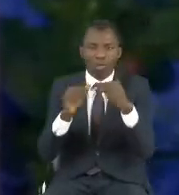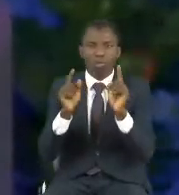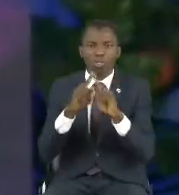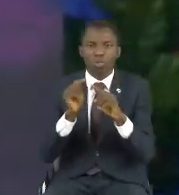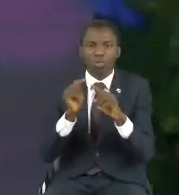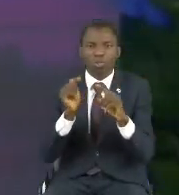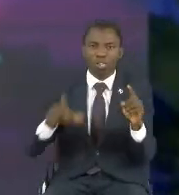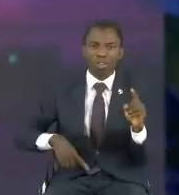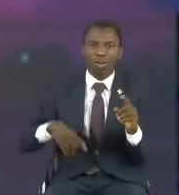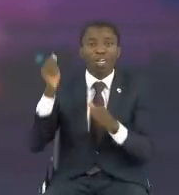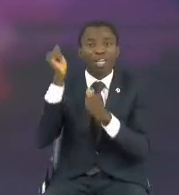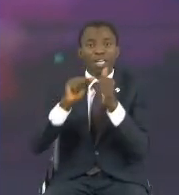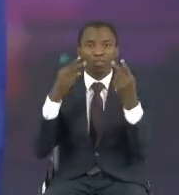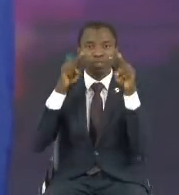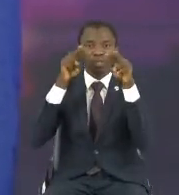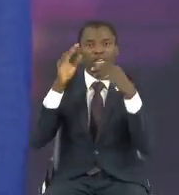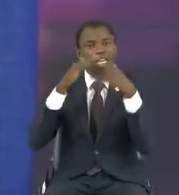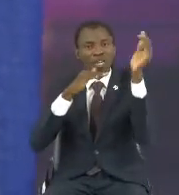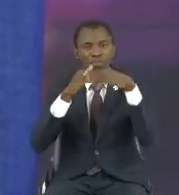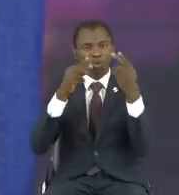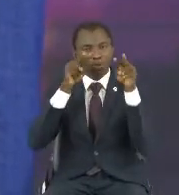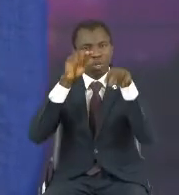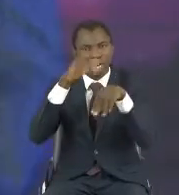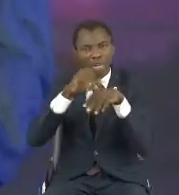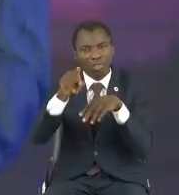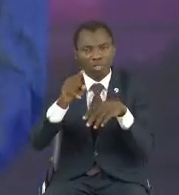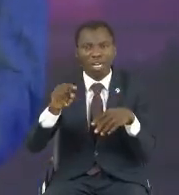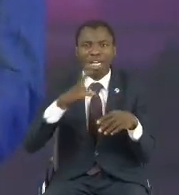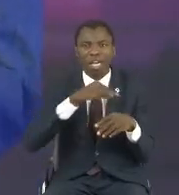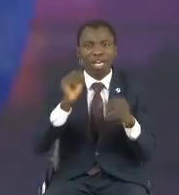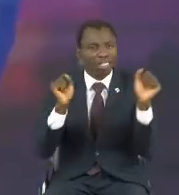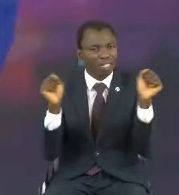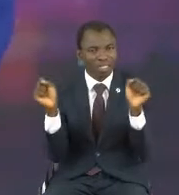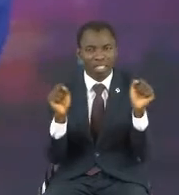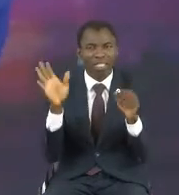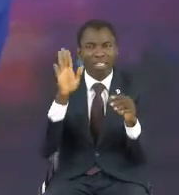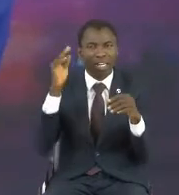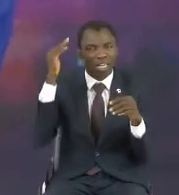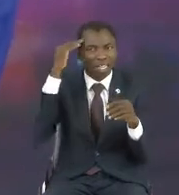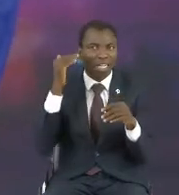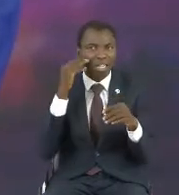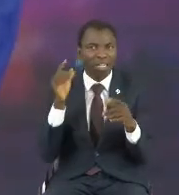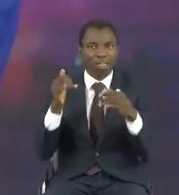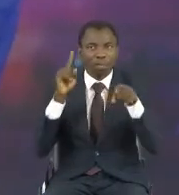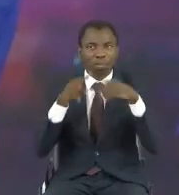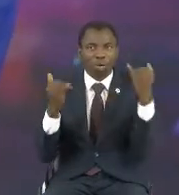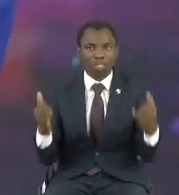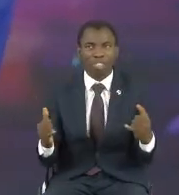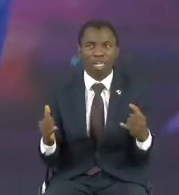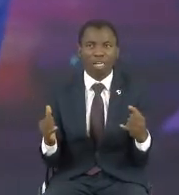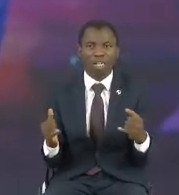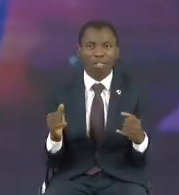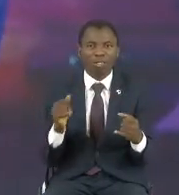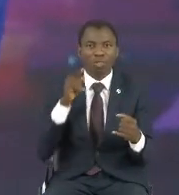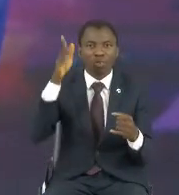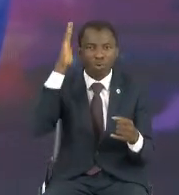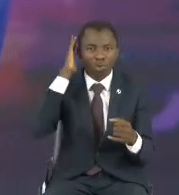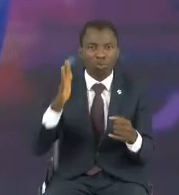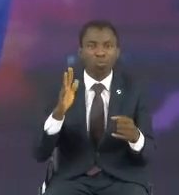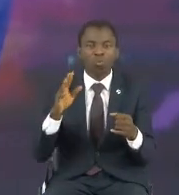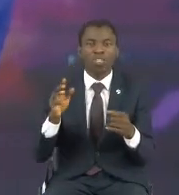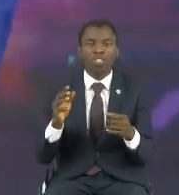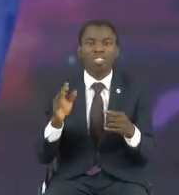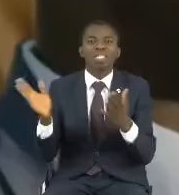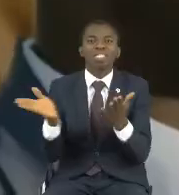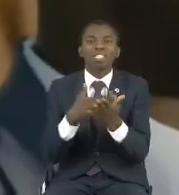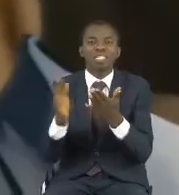heaven looked at you and shook their head. But now they will raise up hallelujah chorus for you in